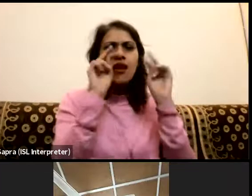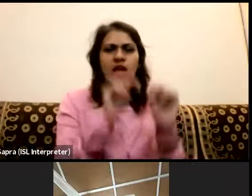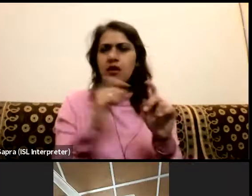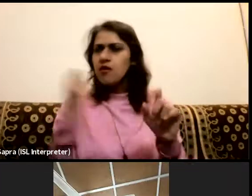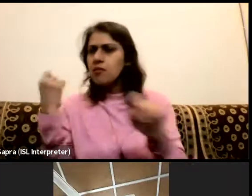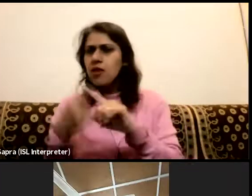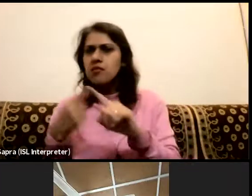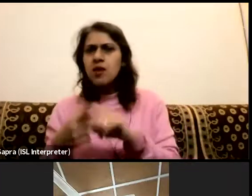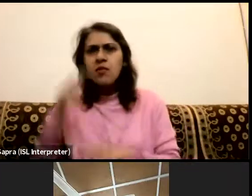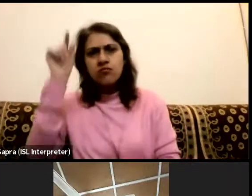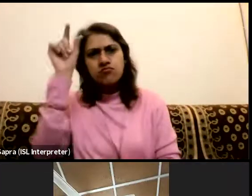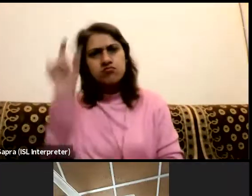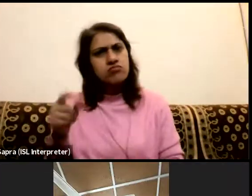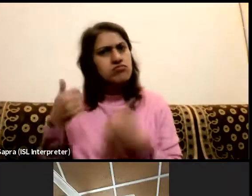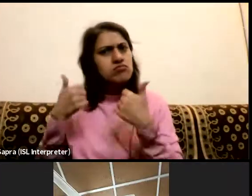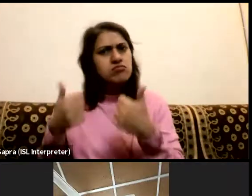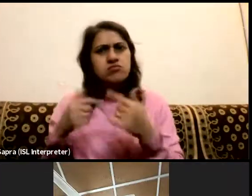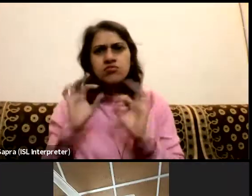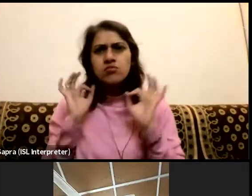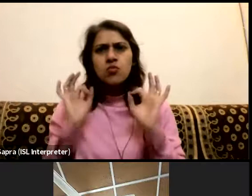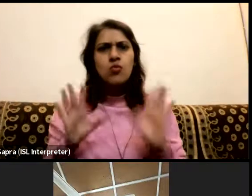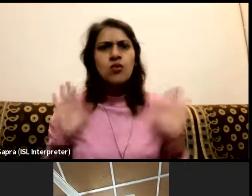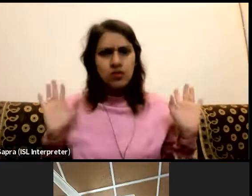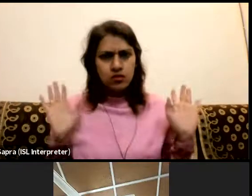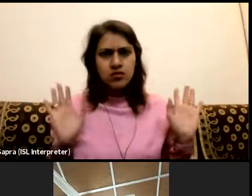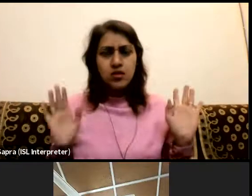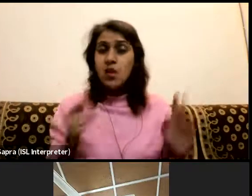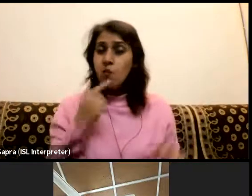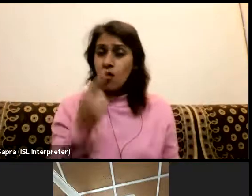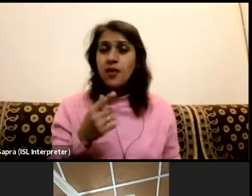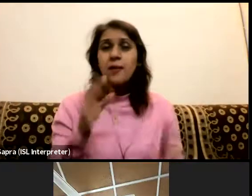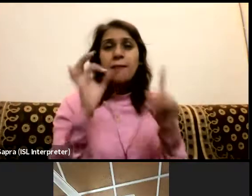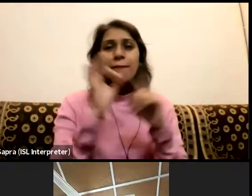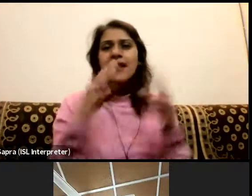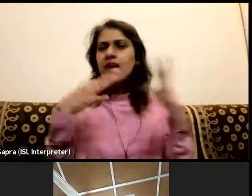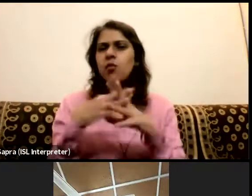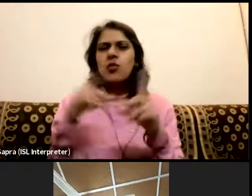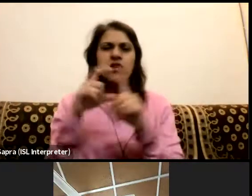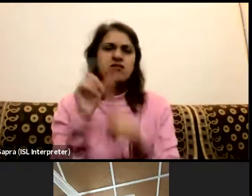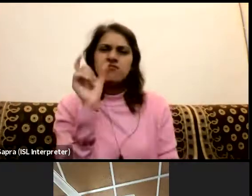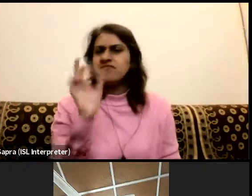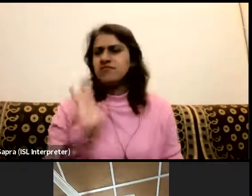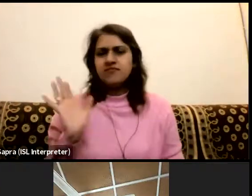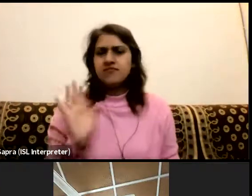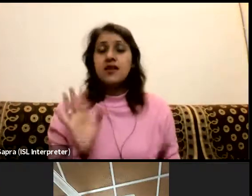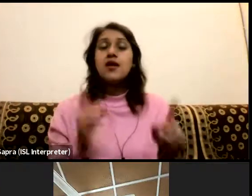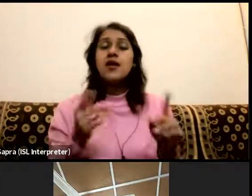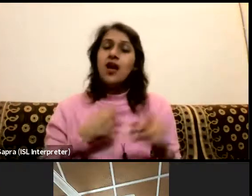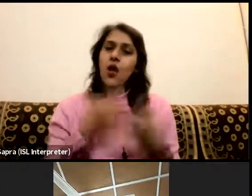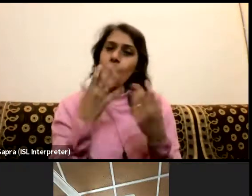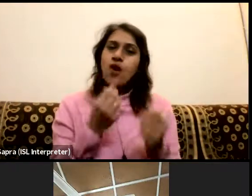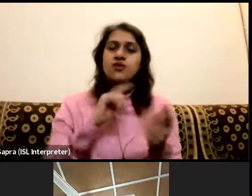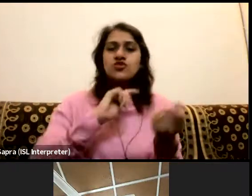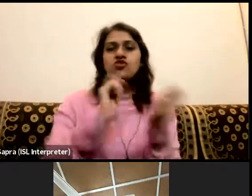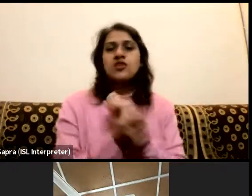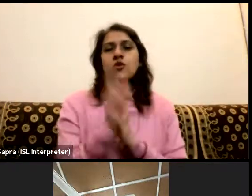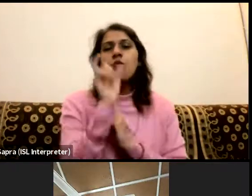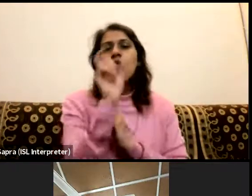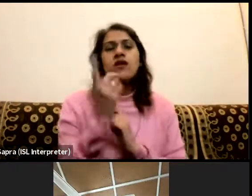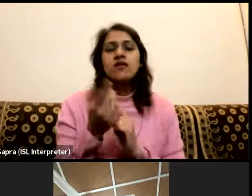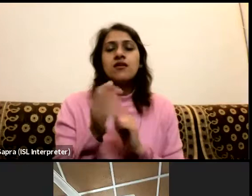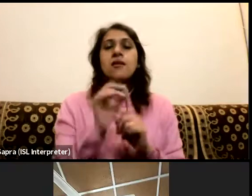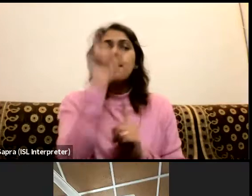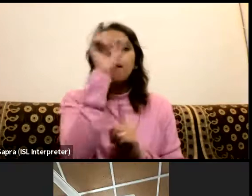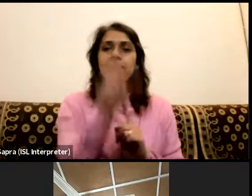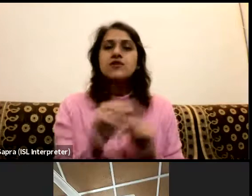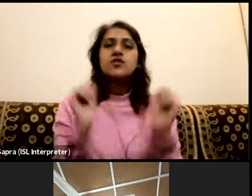persons with disability. And I will not call them persons with disability, I will call them persons with special ability, because the difference is only that